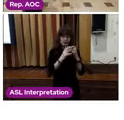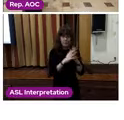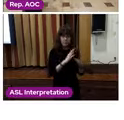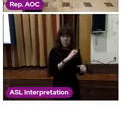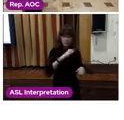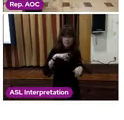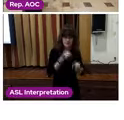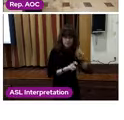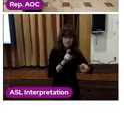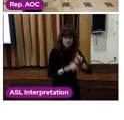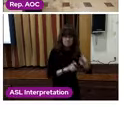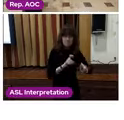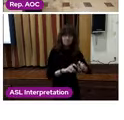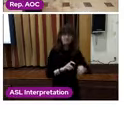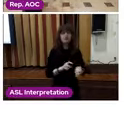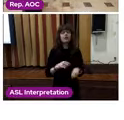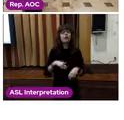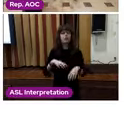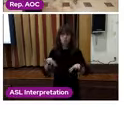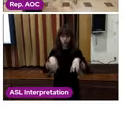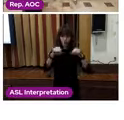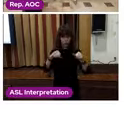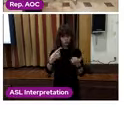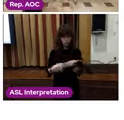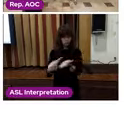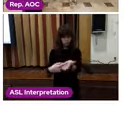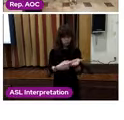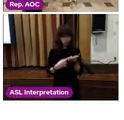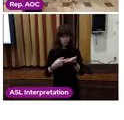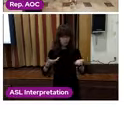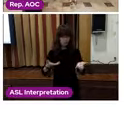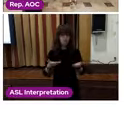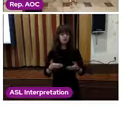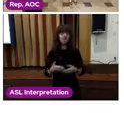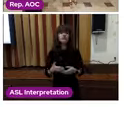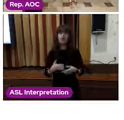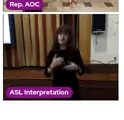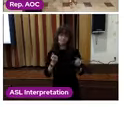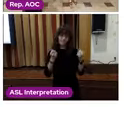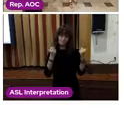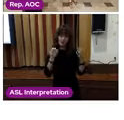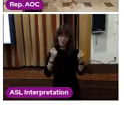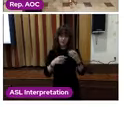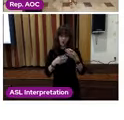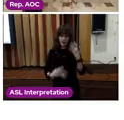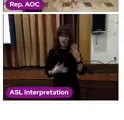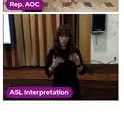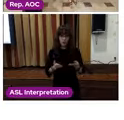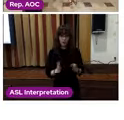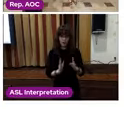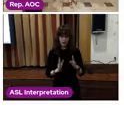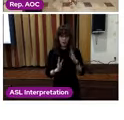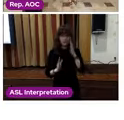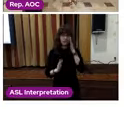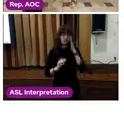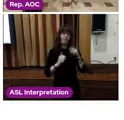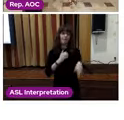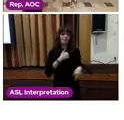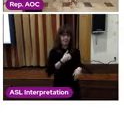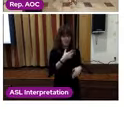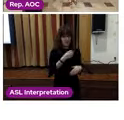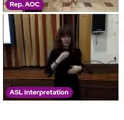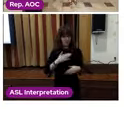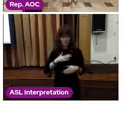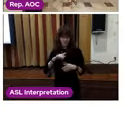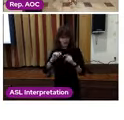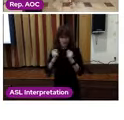do that, so we do town halls, but there are actually very tangible ways that myself and our team can help